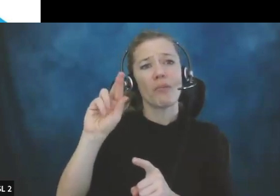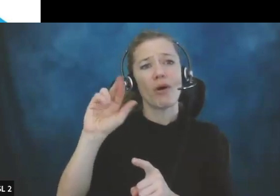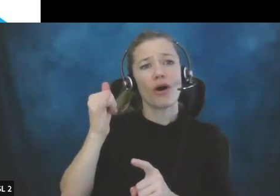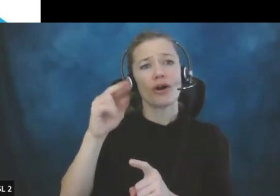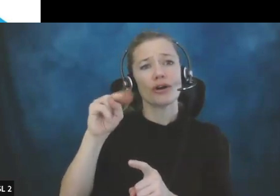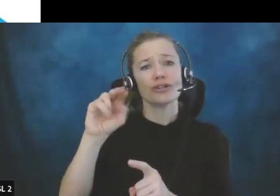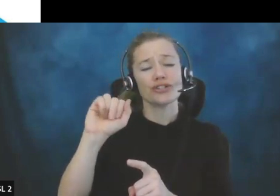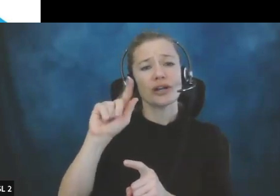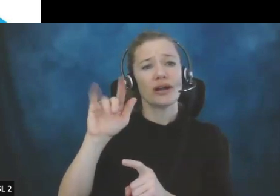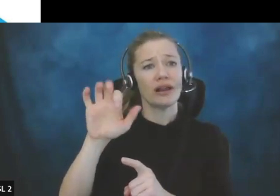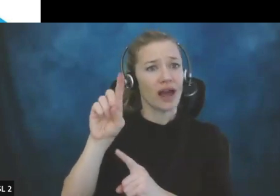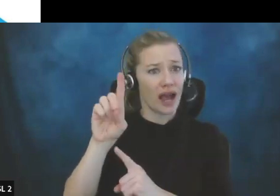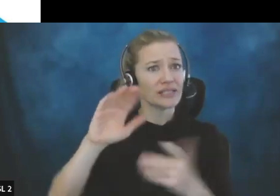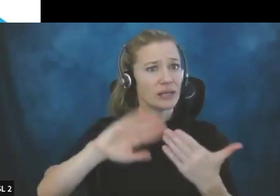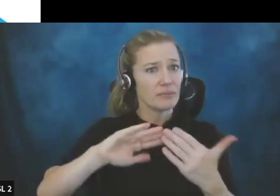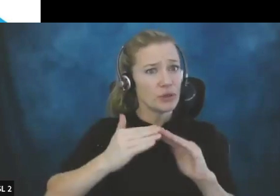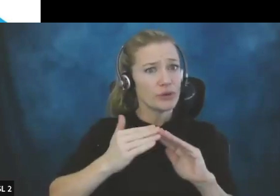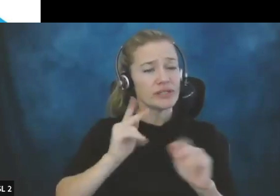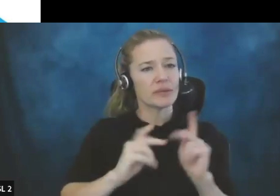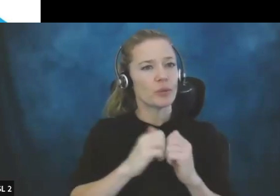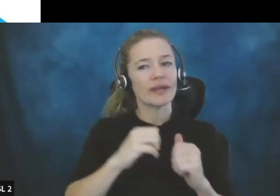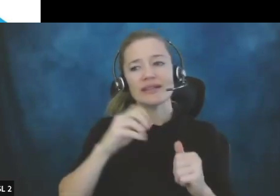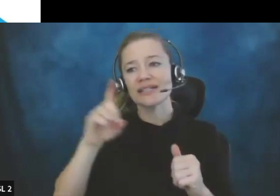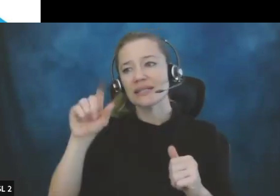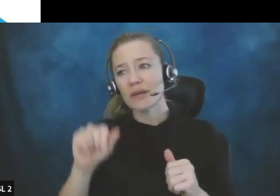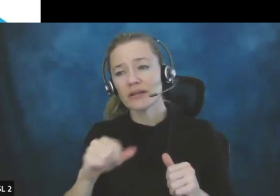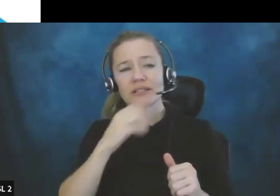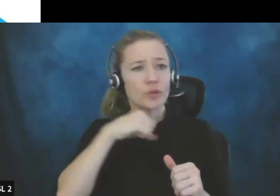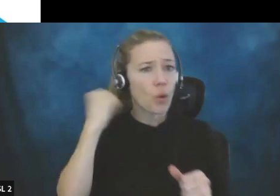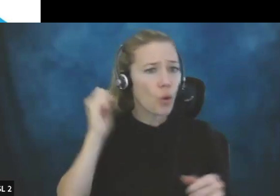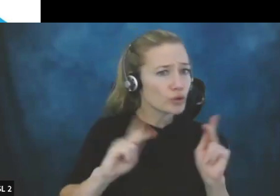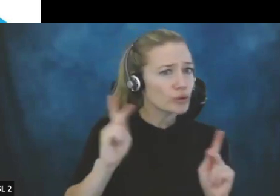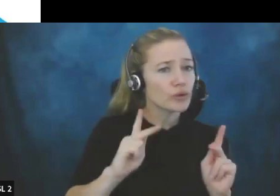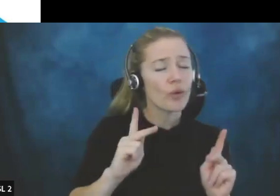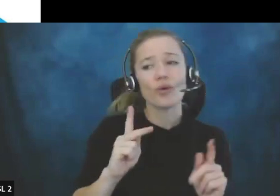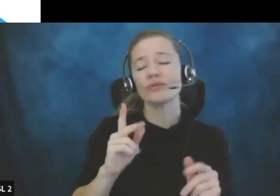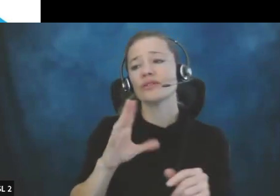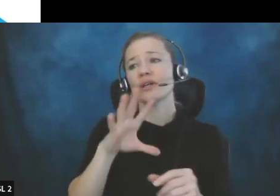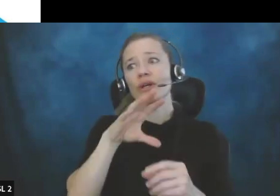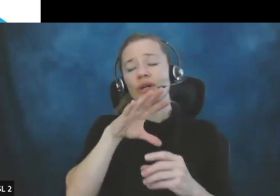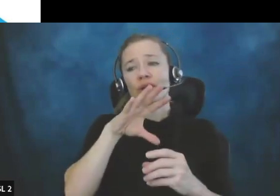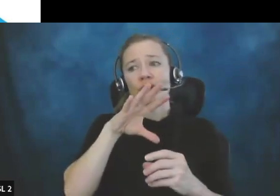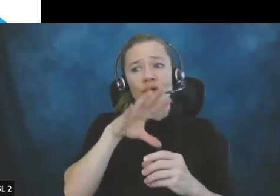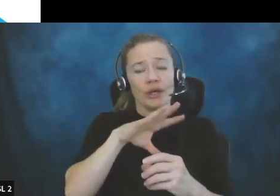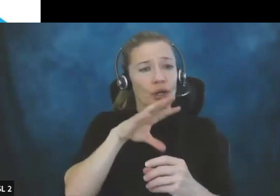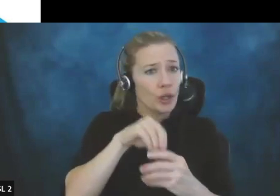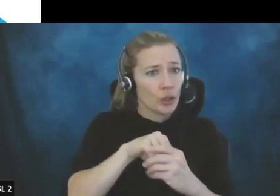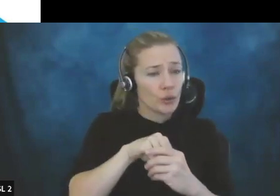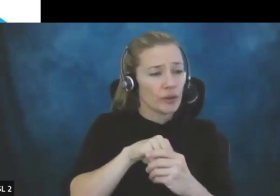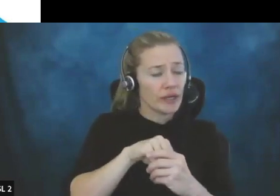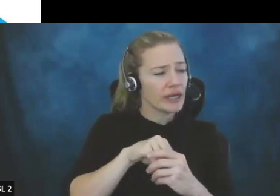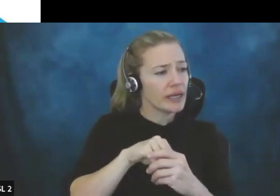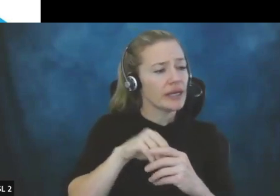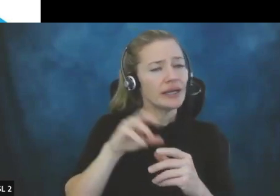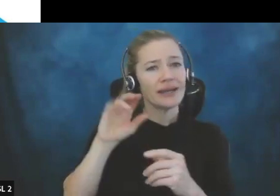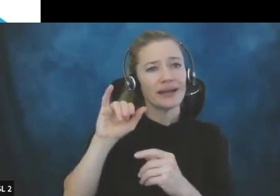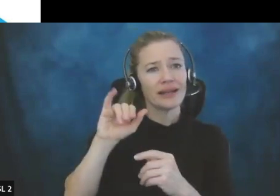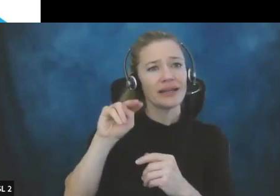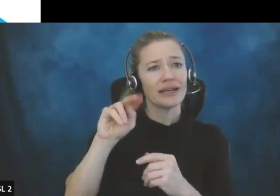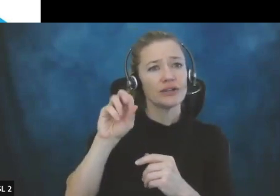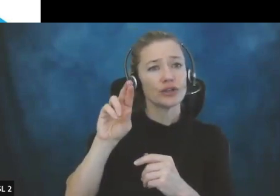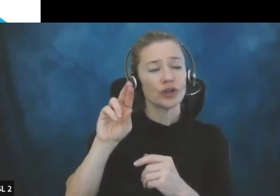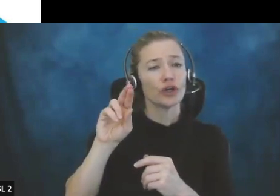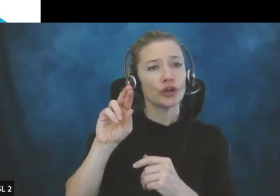including caregivers, certainly including older adults and people with disabilities. including the intergenerational aging